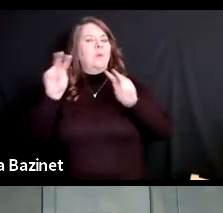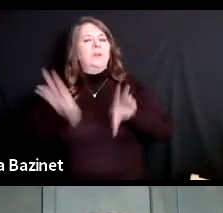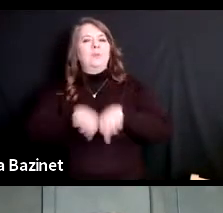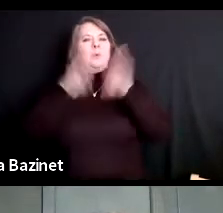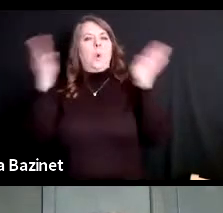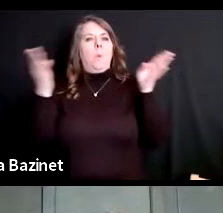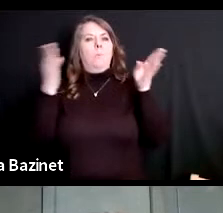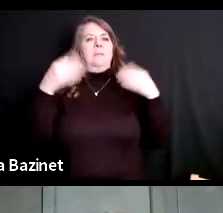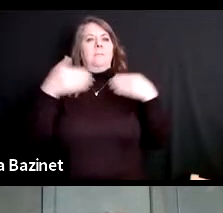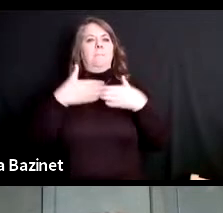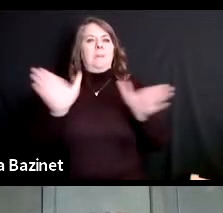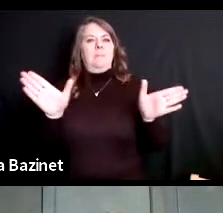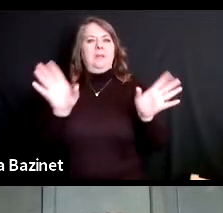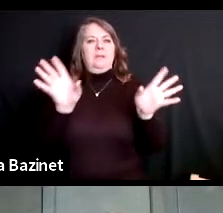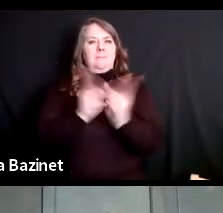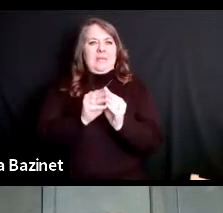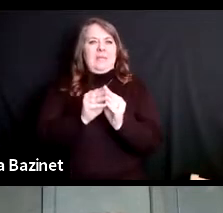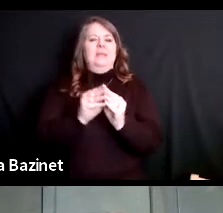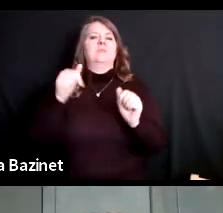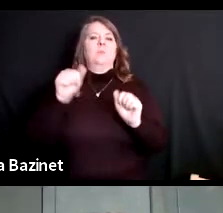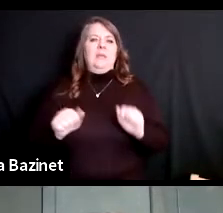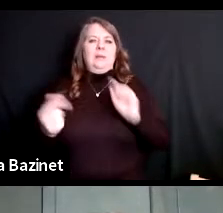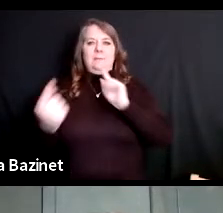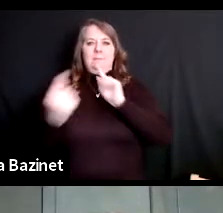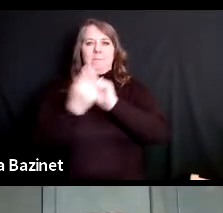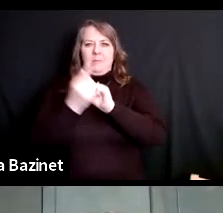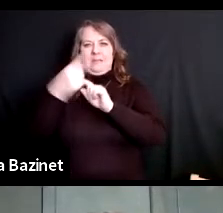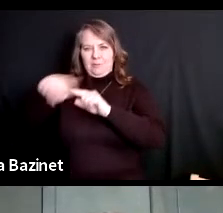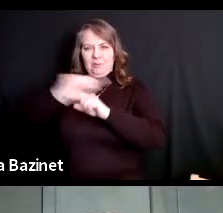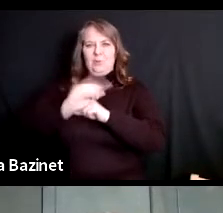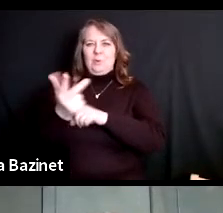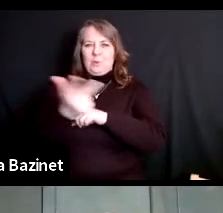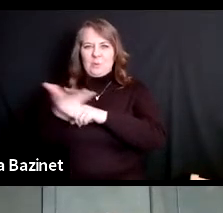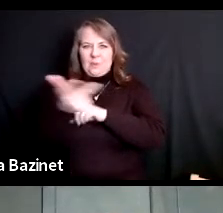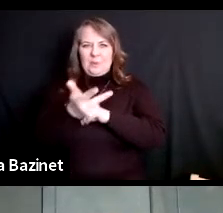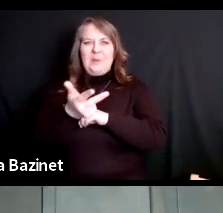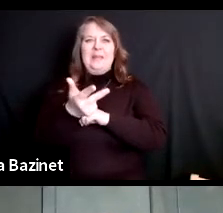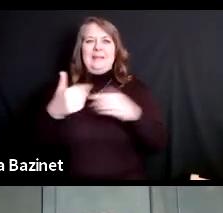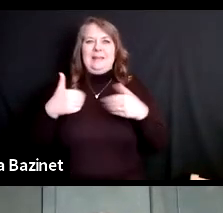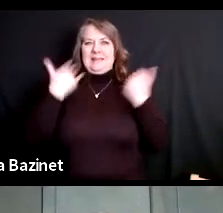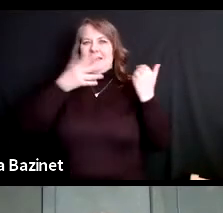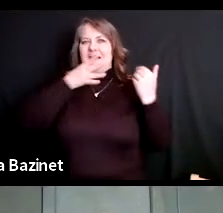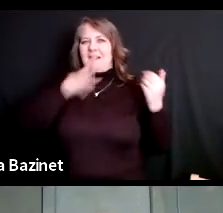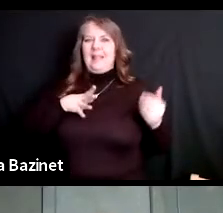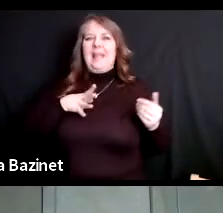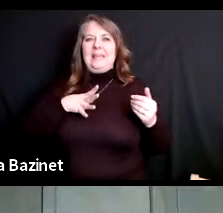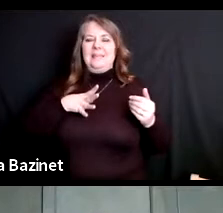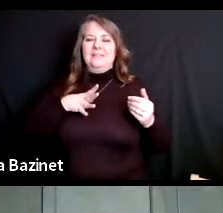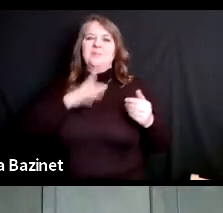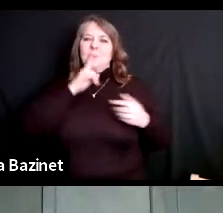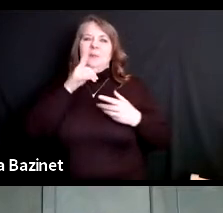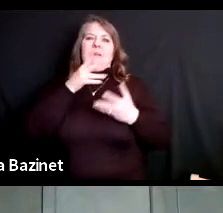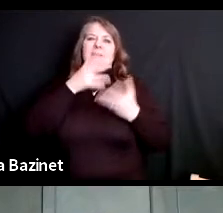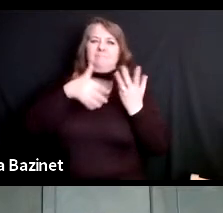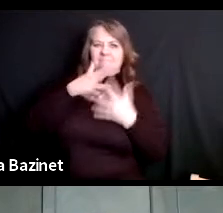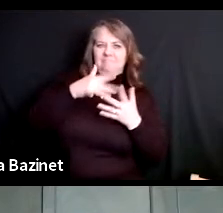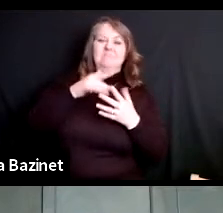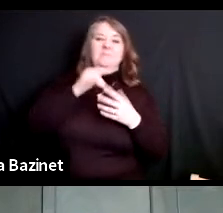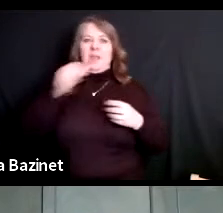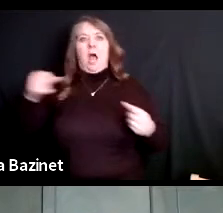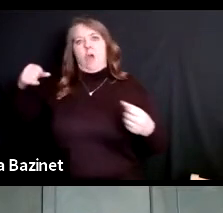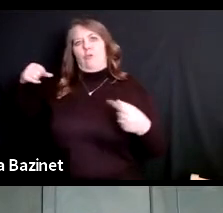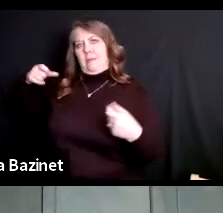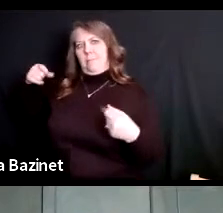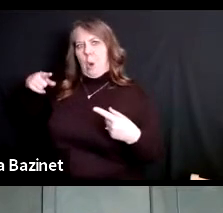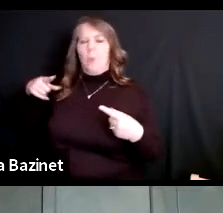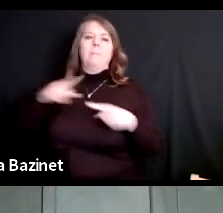in person when we can meet you young ladies and get to rub shoulders with you, not remotely, but literally. So